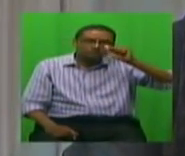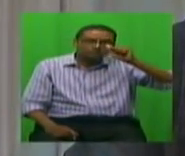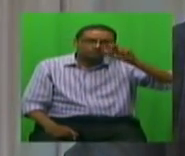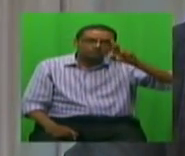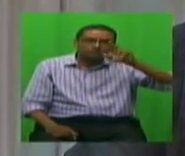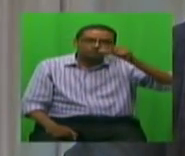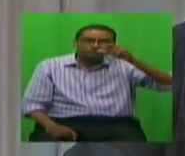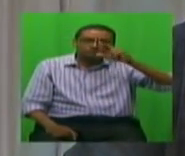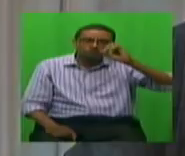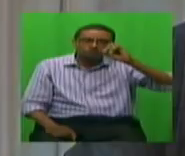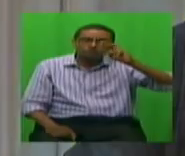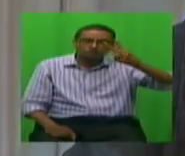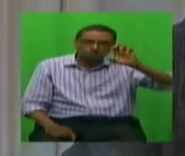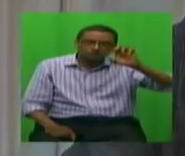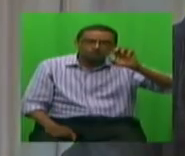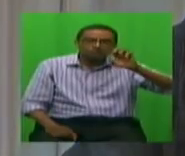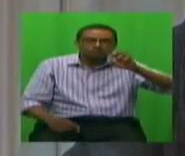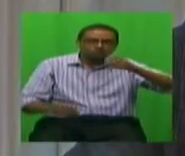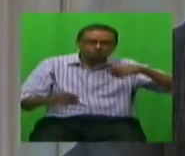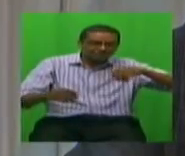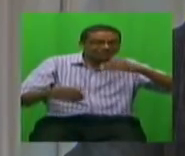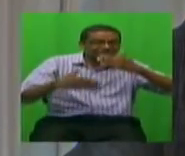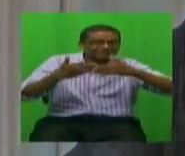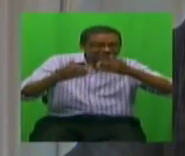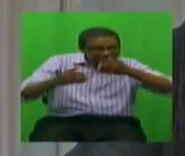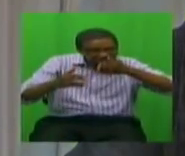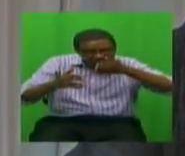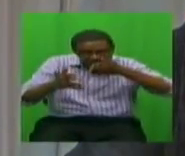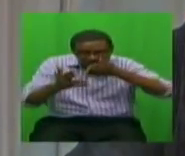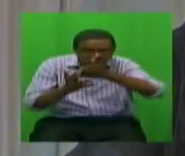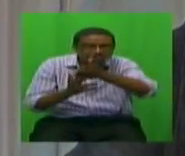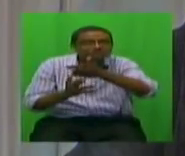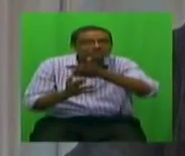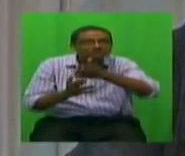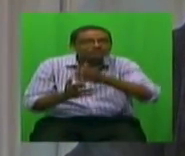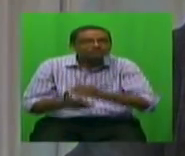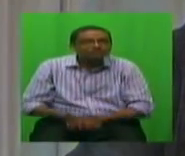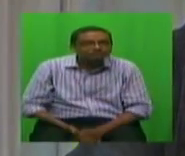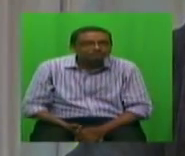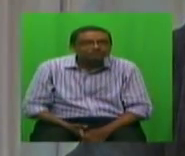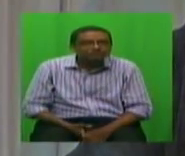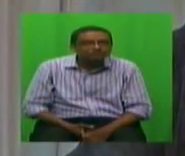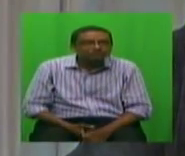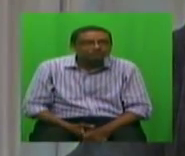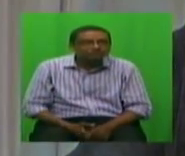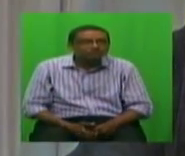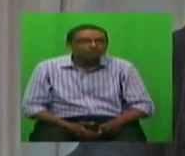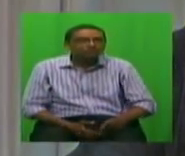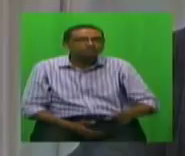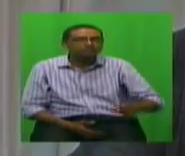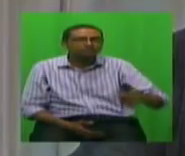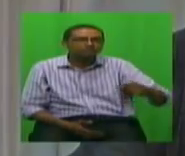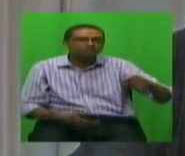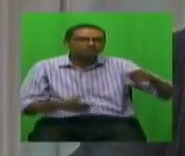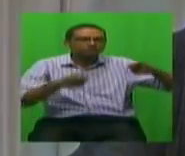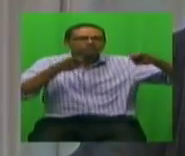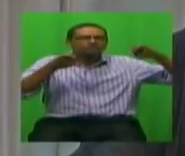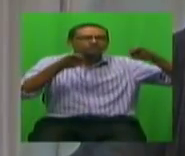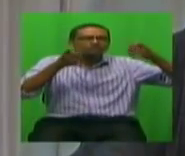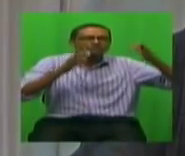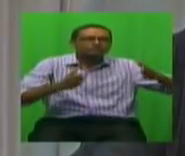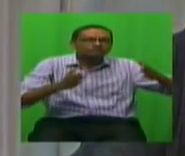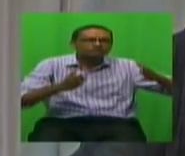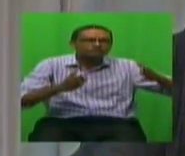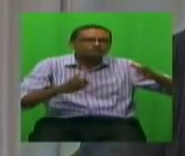had tremendous support. I saw Glenn Ram, the chairman of the Mayaro Rio Claro Regional Corporation, in the